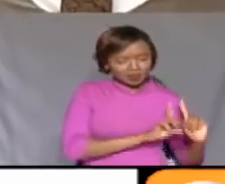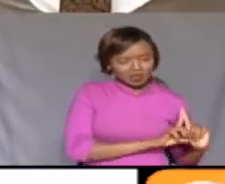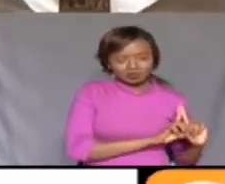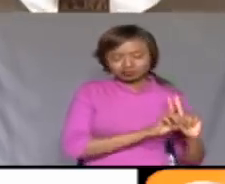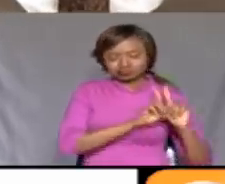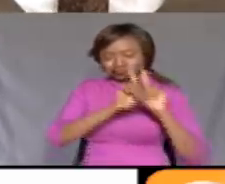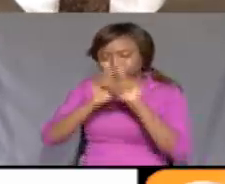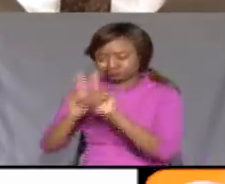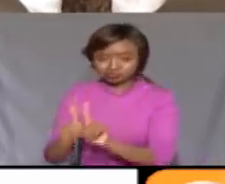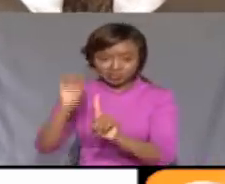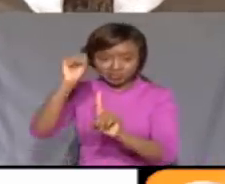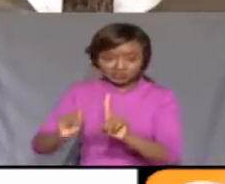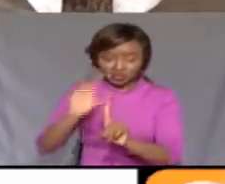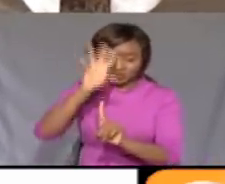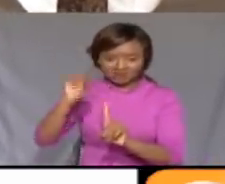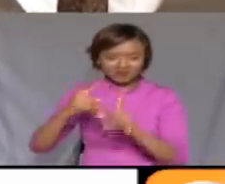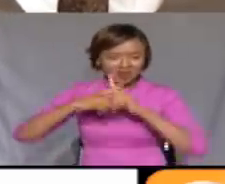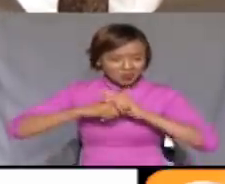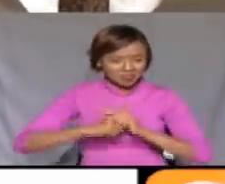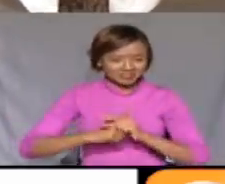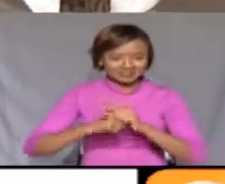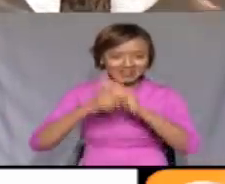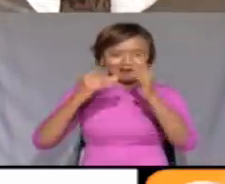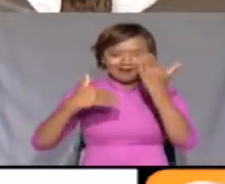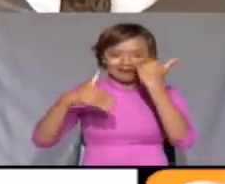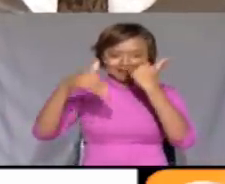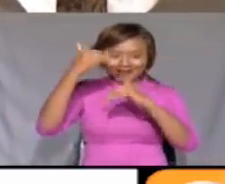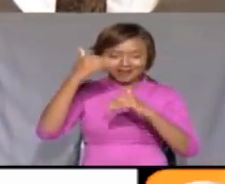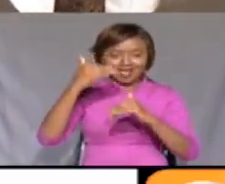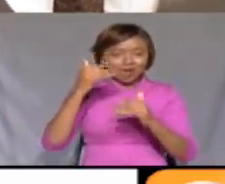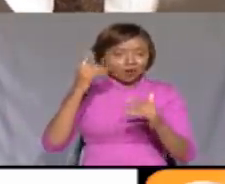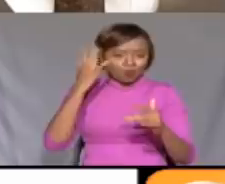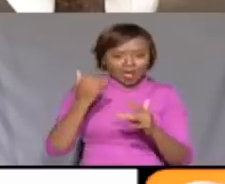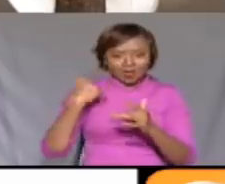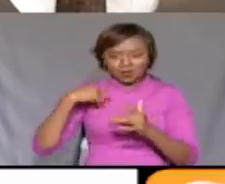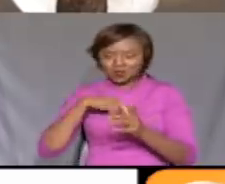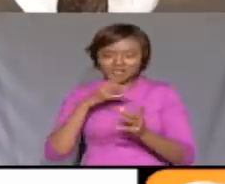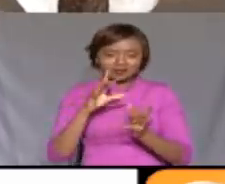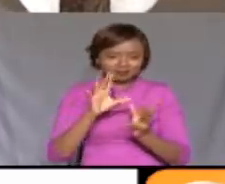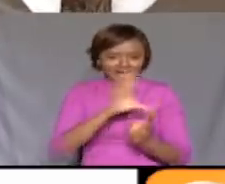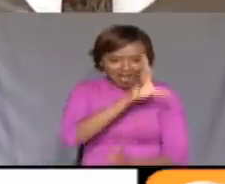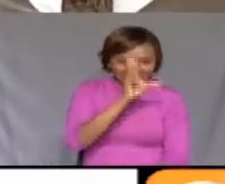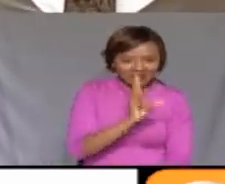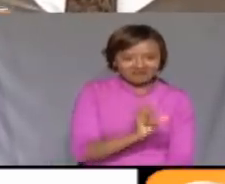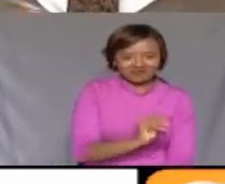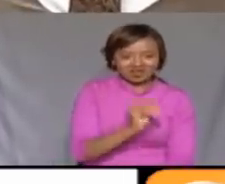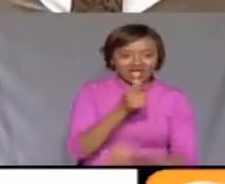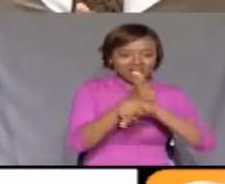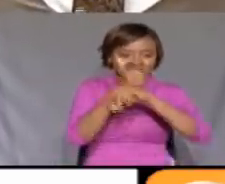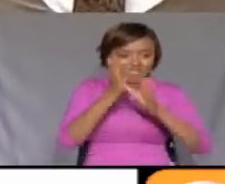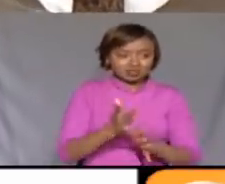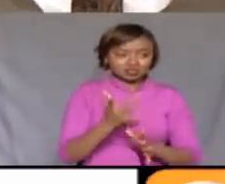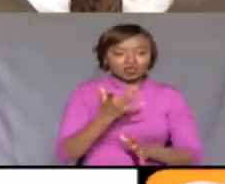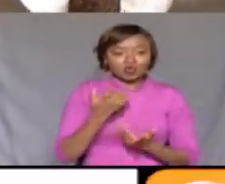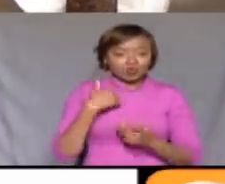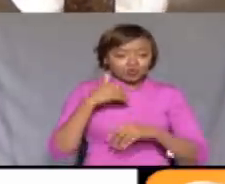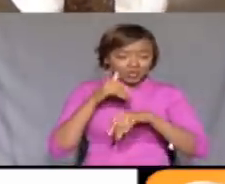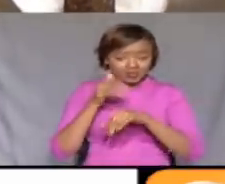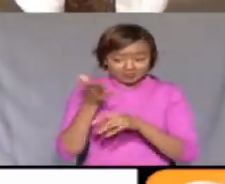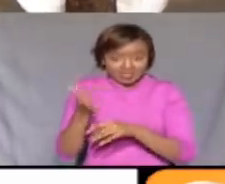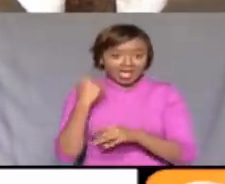a new phase of our careers as continental journalists. On our first assignment at the